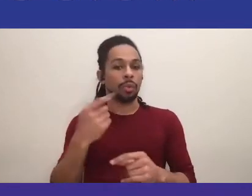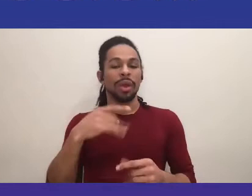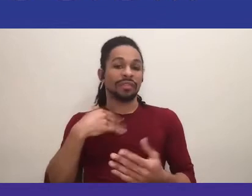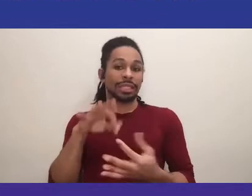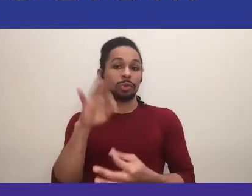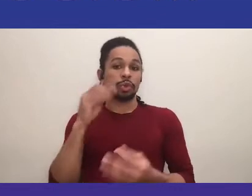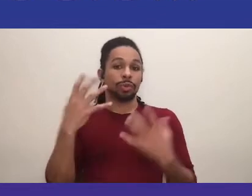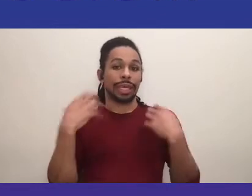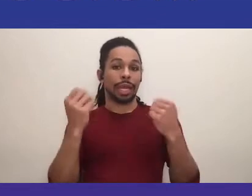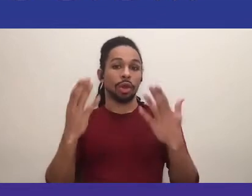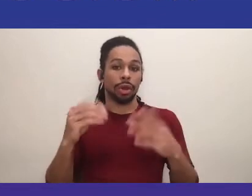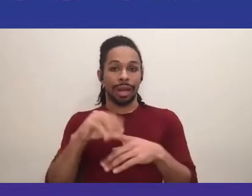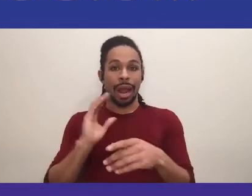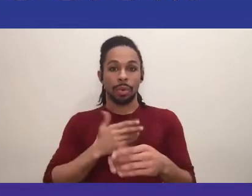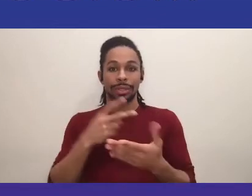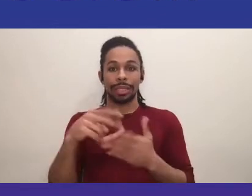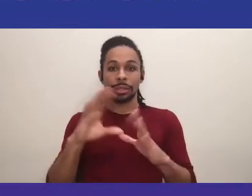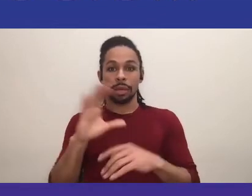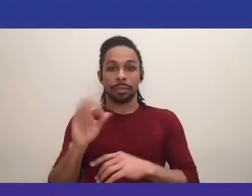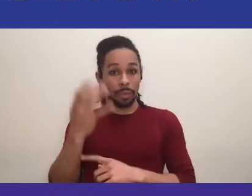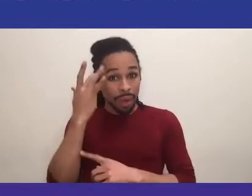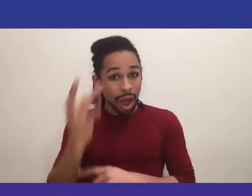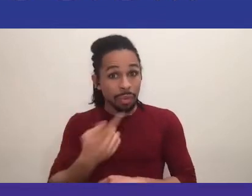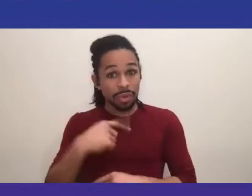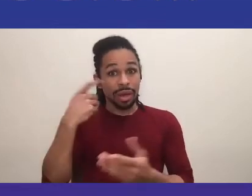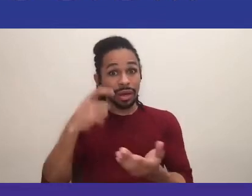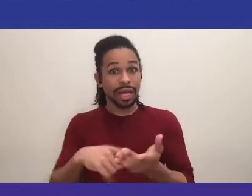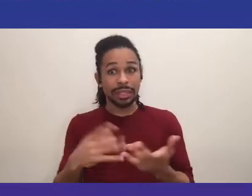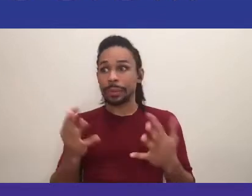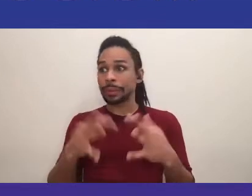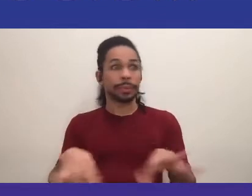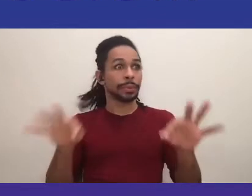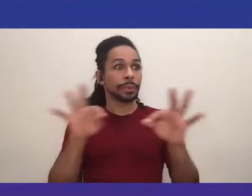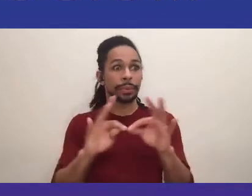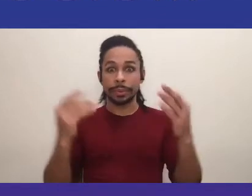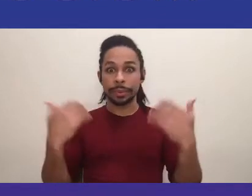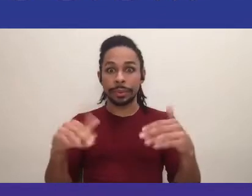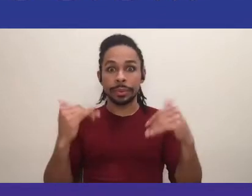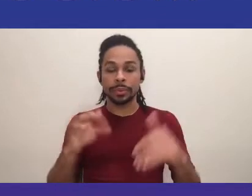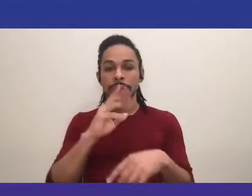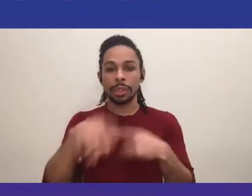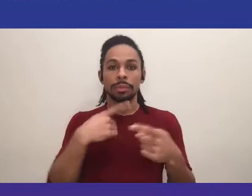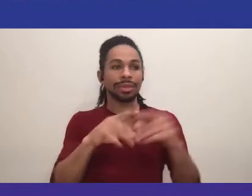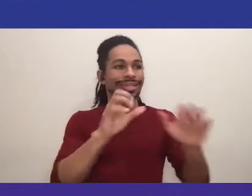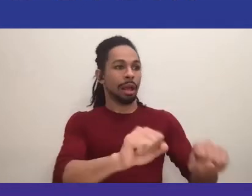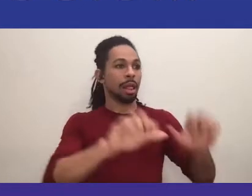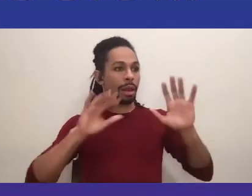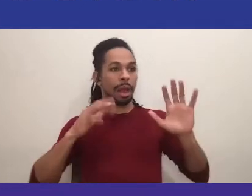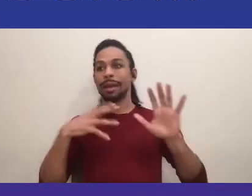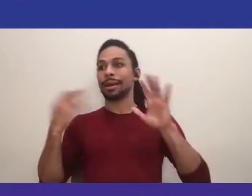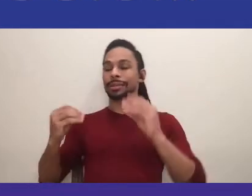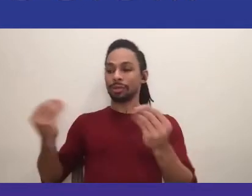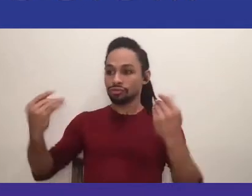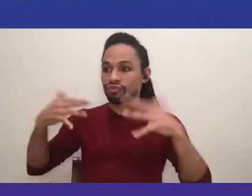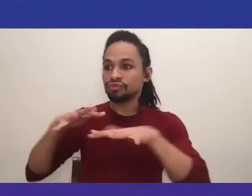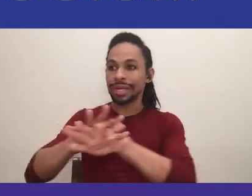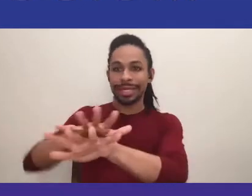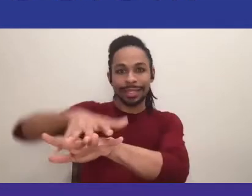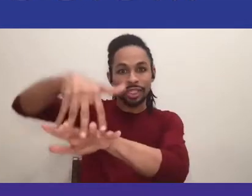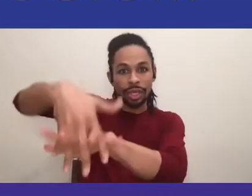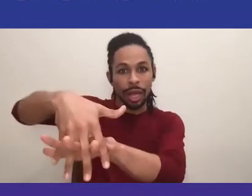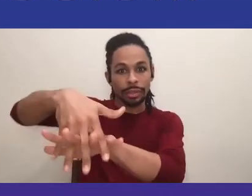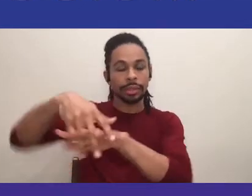because we recognize that it's so important when we talk about decolonizing and re-indigenizing. It's so important to really look at